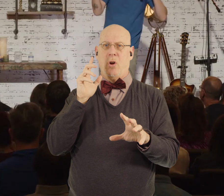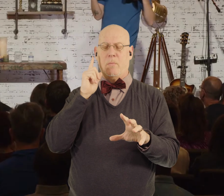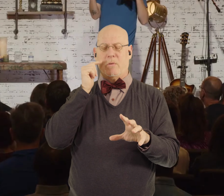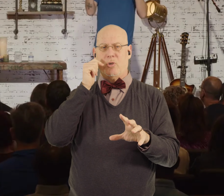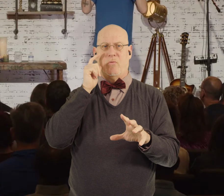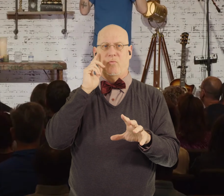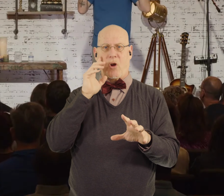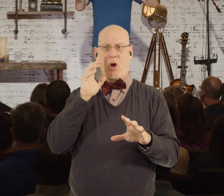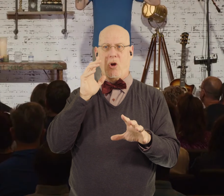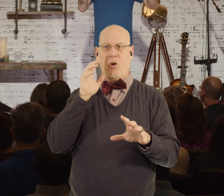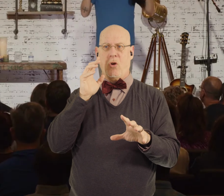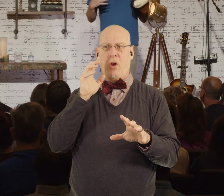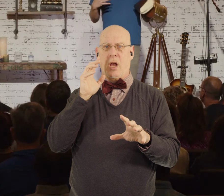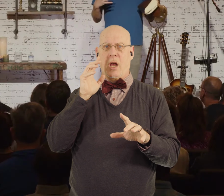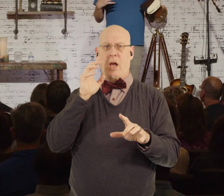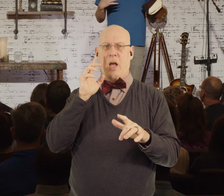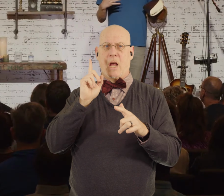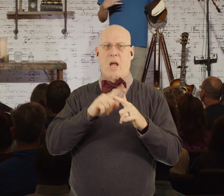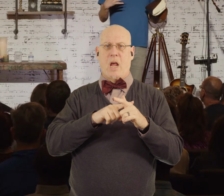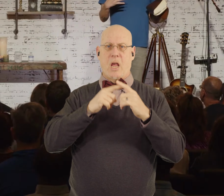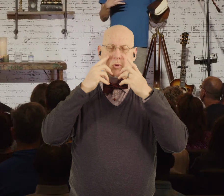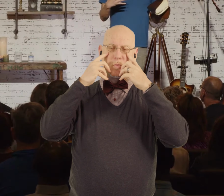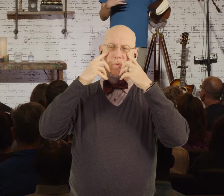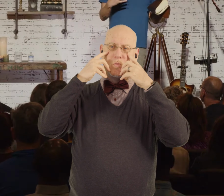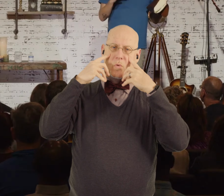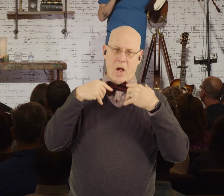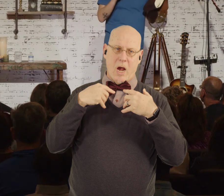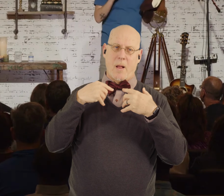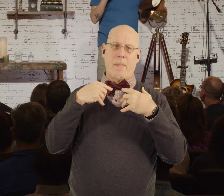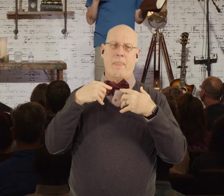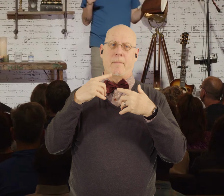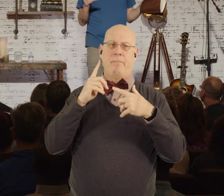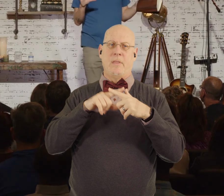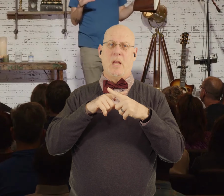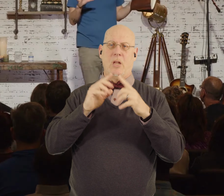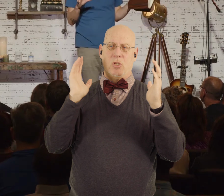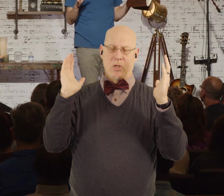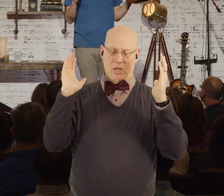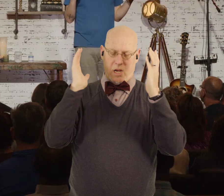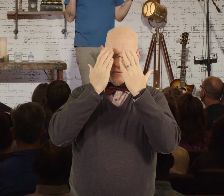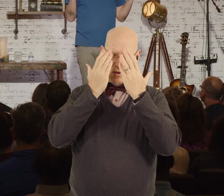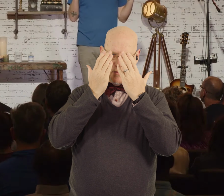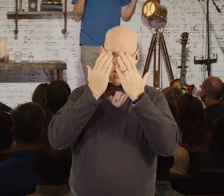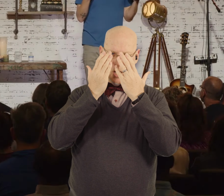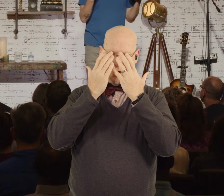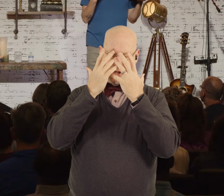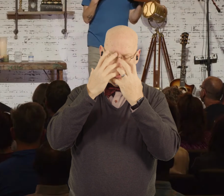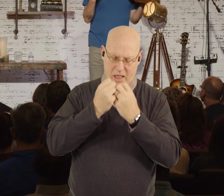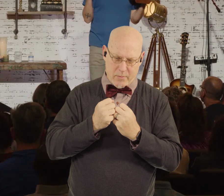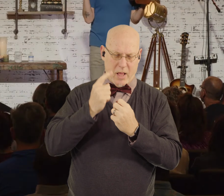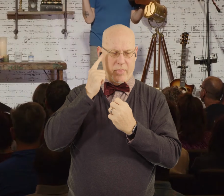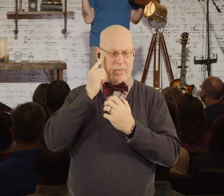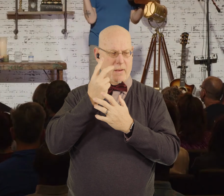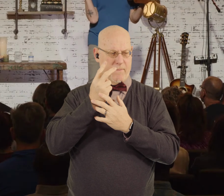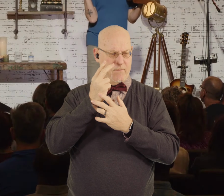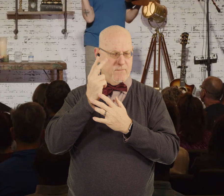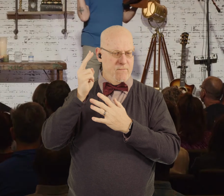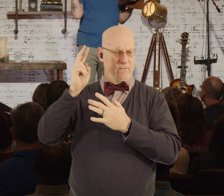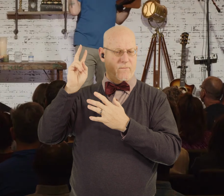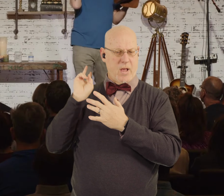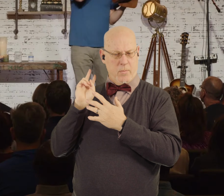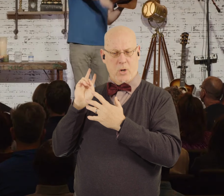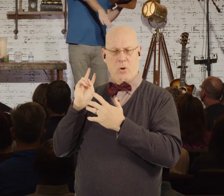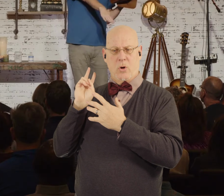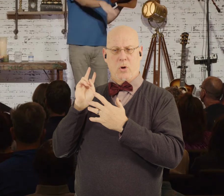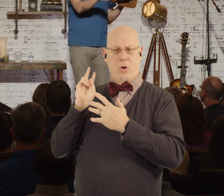she froze. I still remember, she froze, and then the waterworks burst, and then she covered her face, and she just kind of collapsed. I